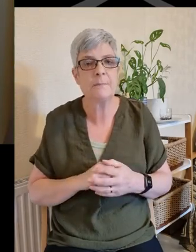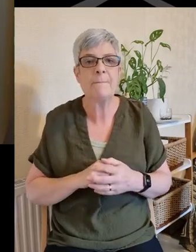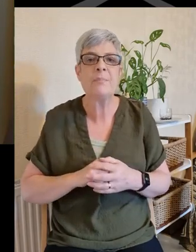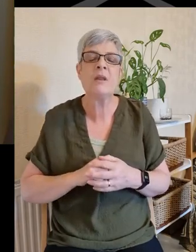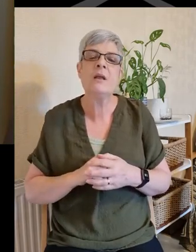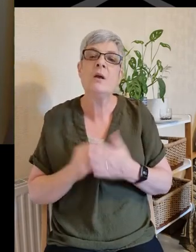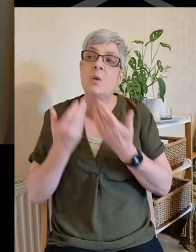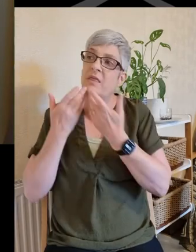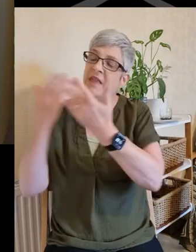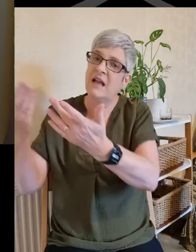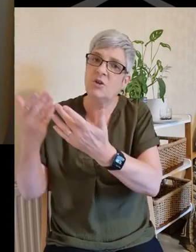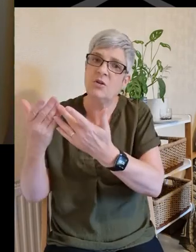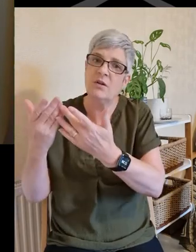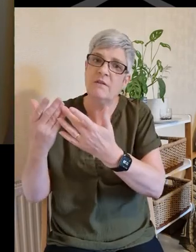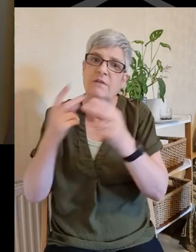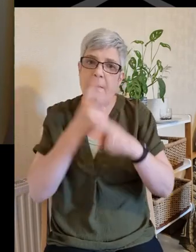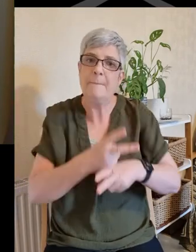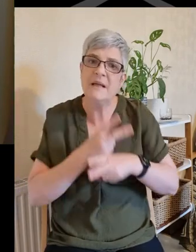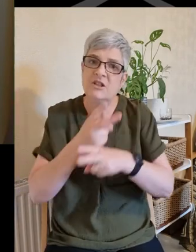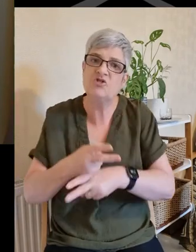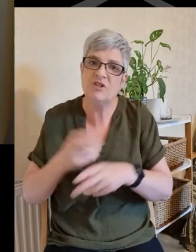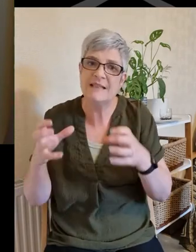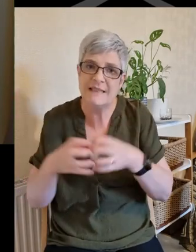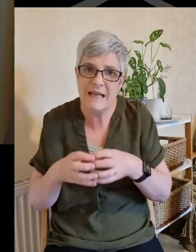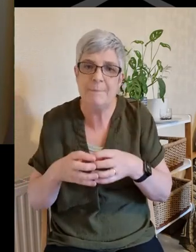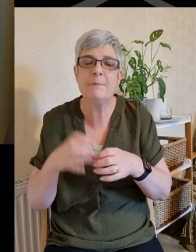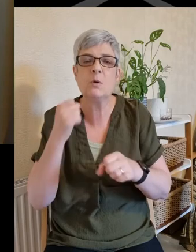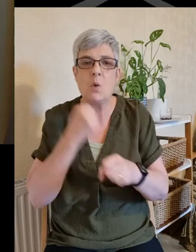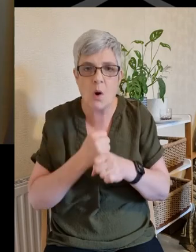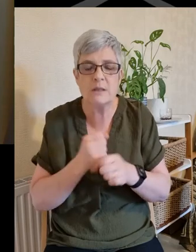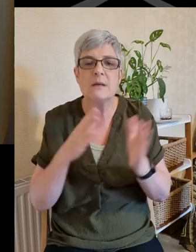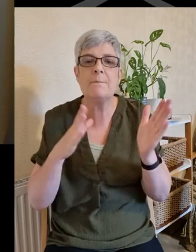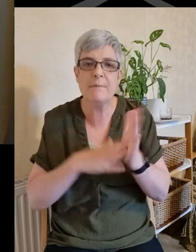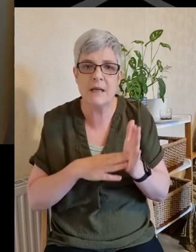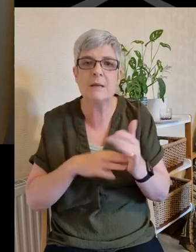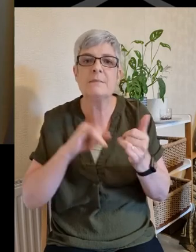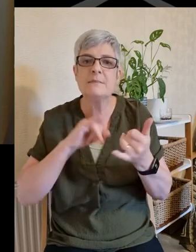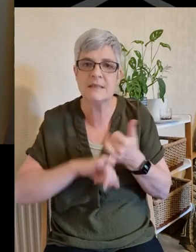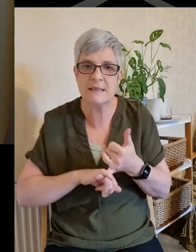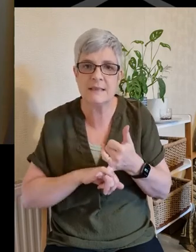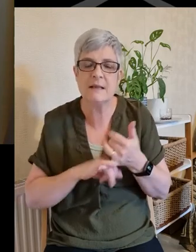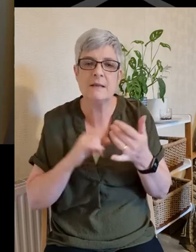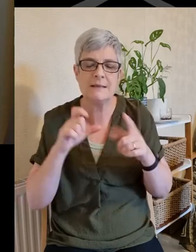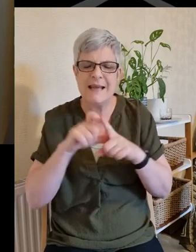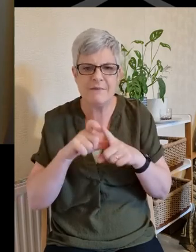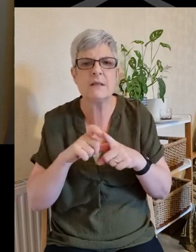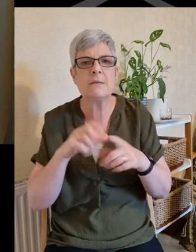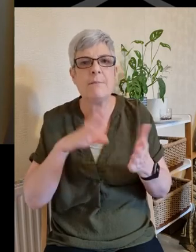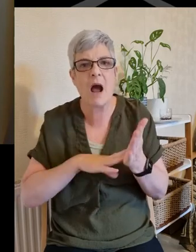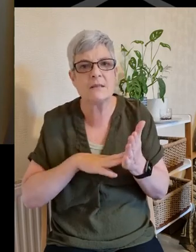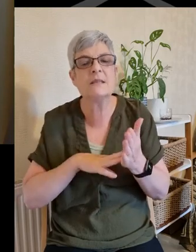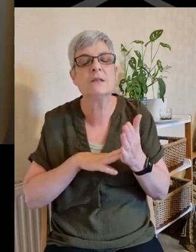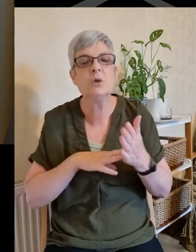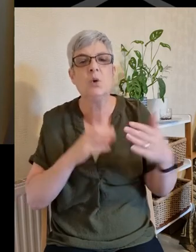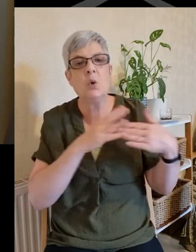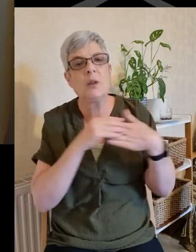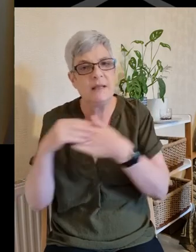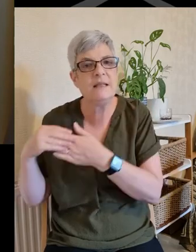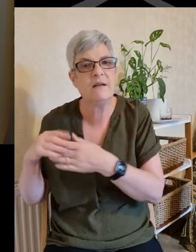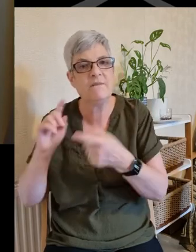We give thanks for our ministry team, Gordon, Miriam, Stephen, Martin, and others who lead us so